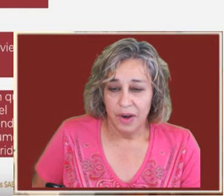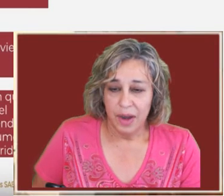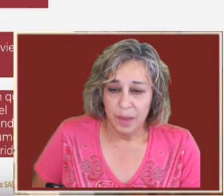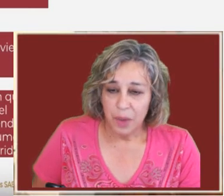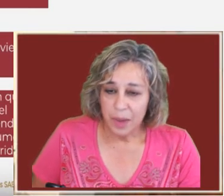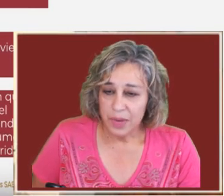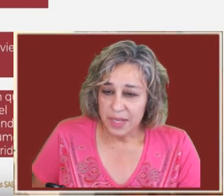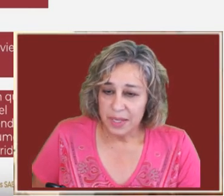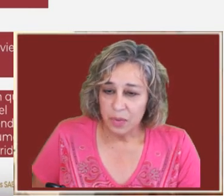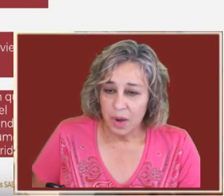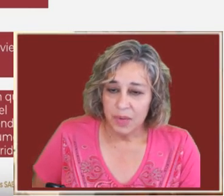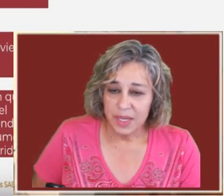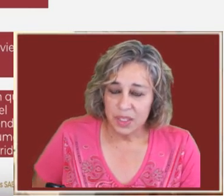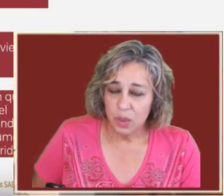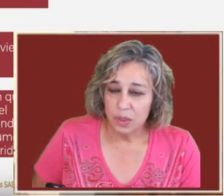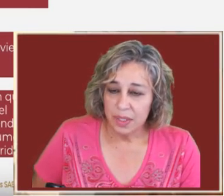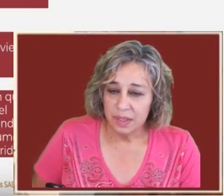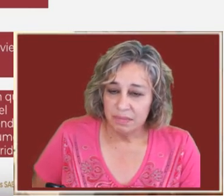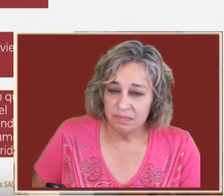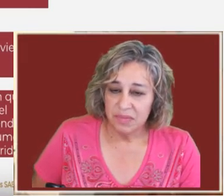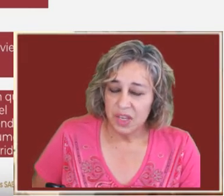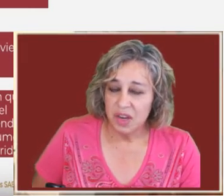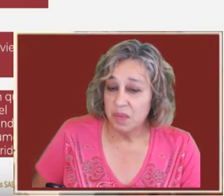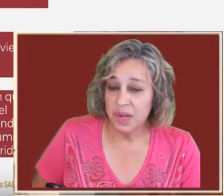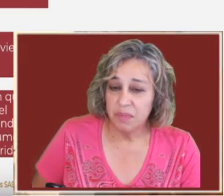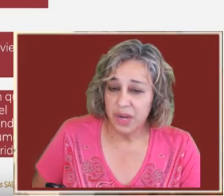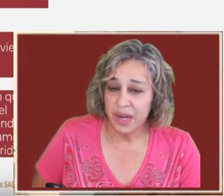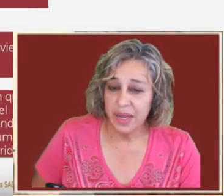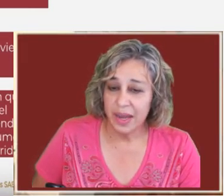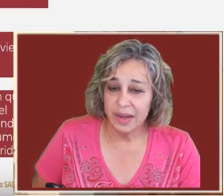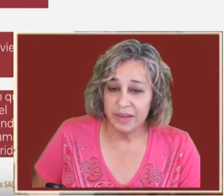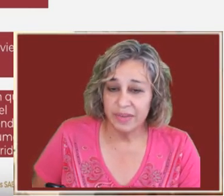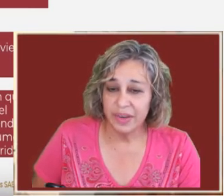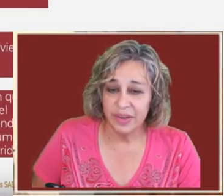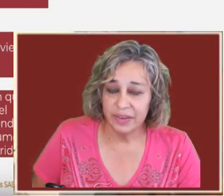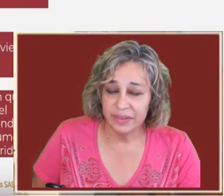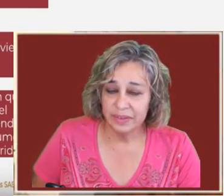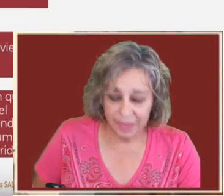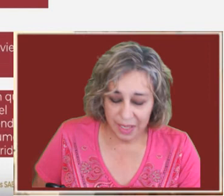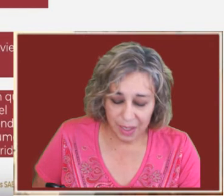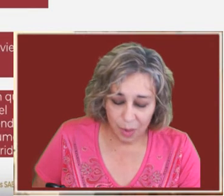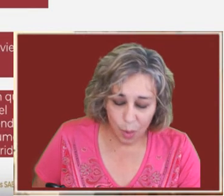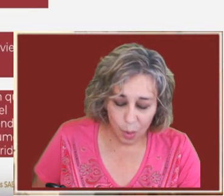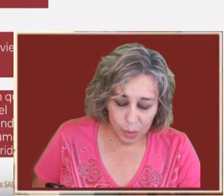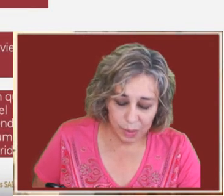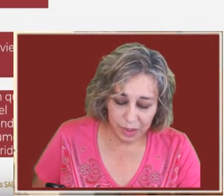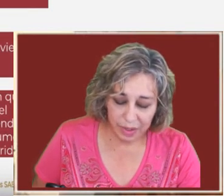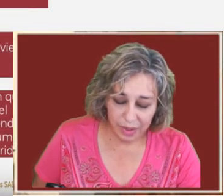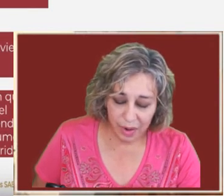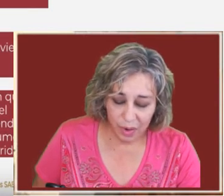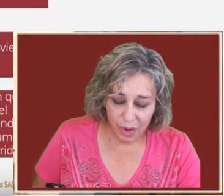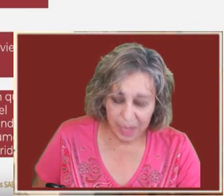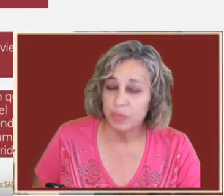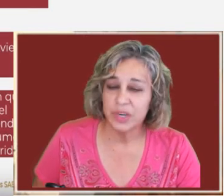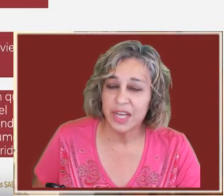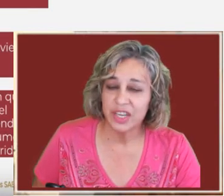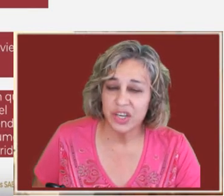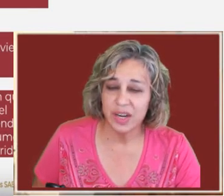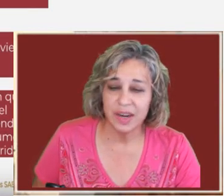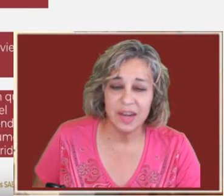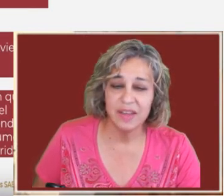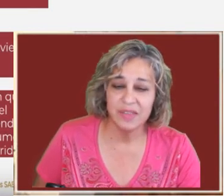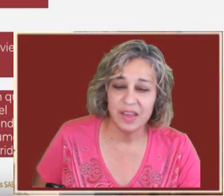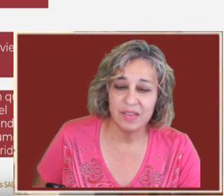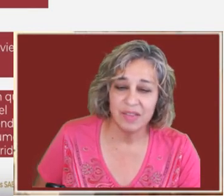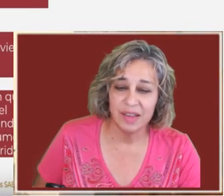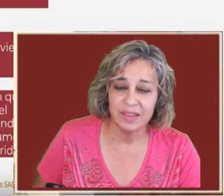or properties that were already sold, and nobody put any kind of a hold or legal protection on